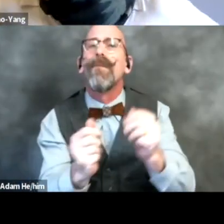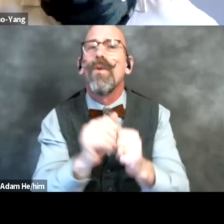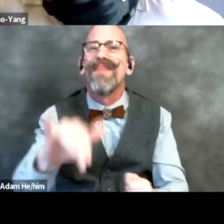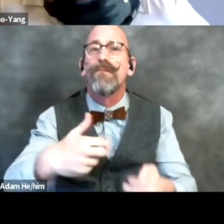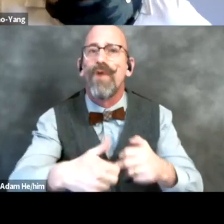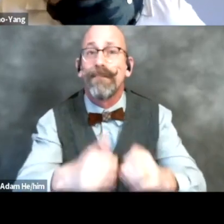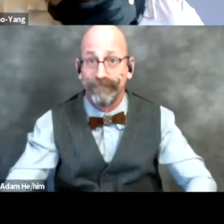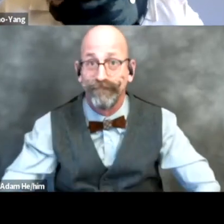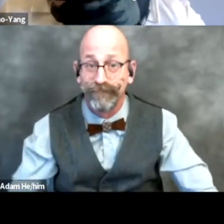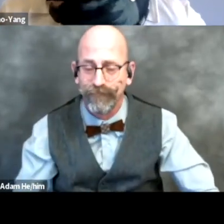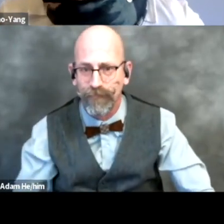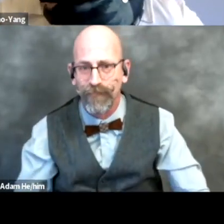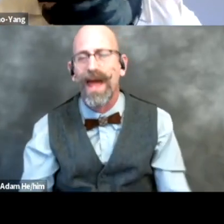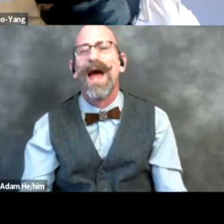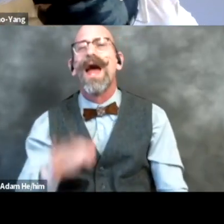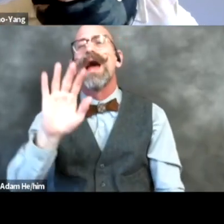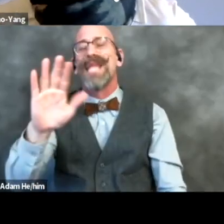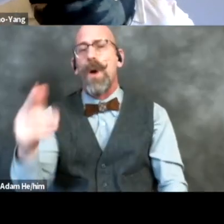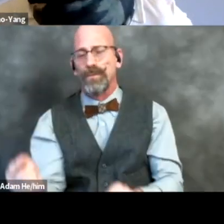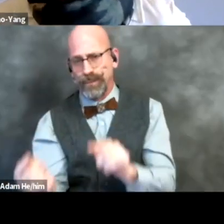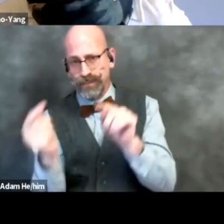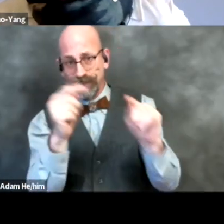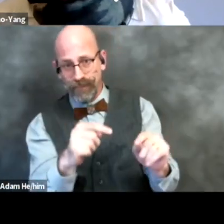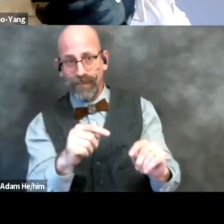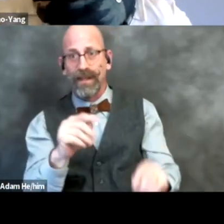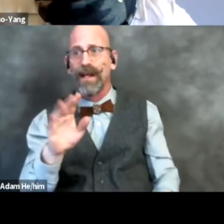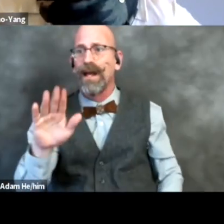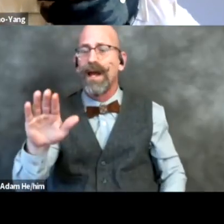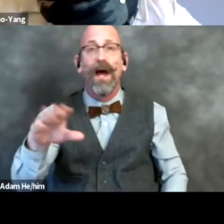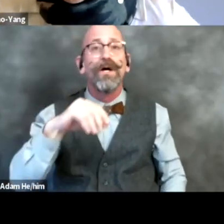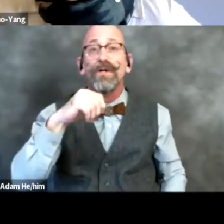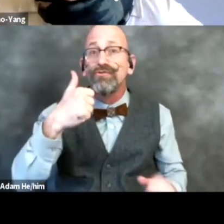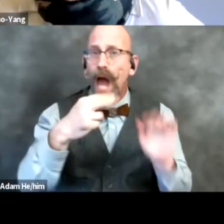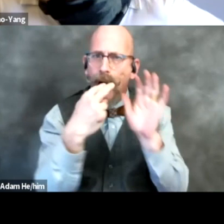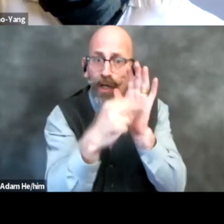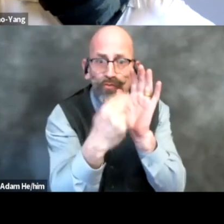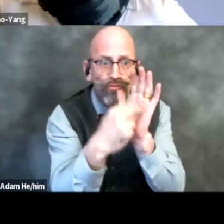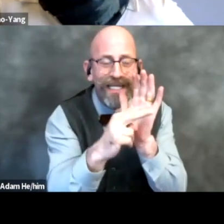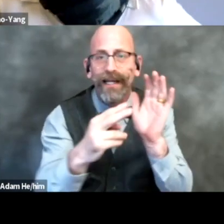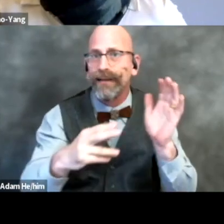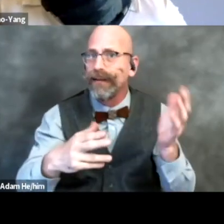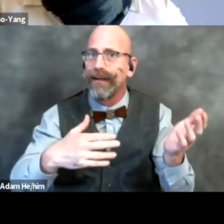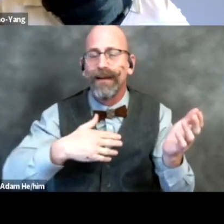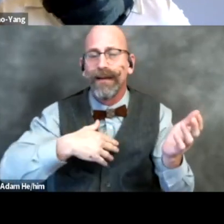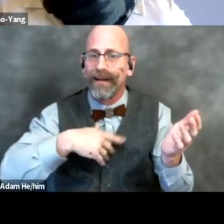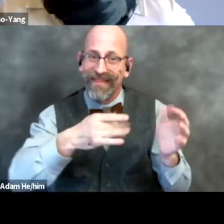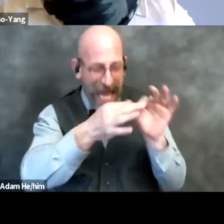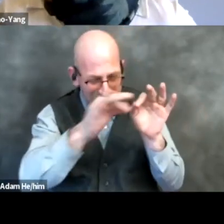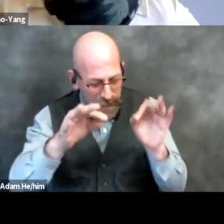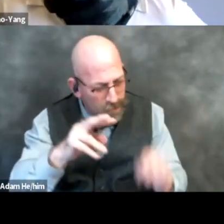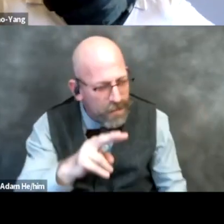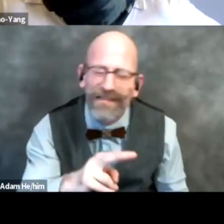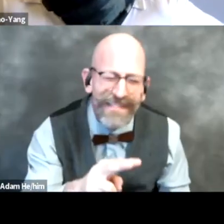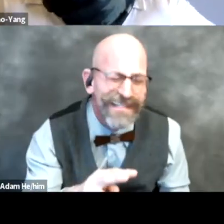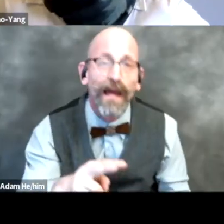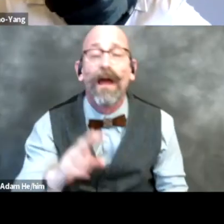gonna put out this. Don't try to read this unless you're like a kindergarten teacher. But this is a little